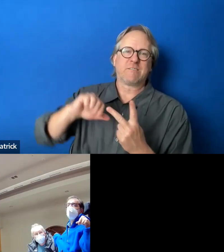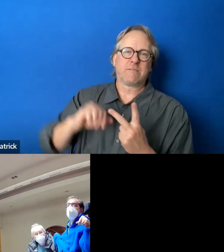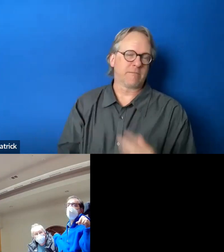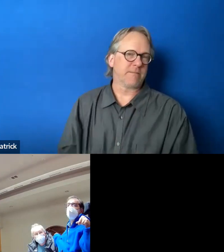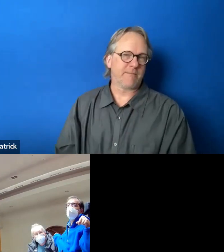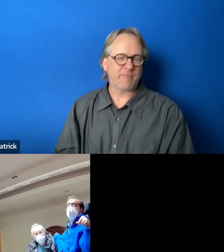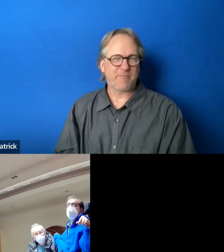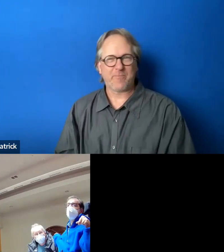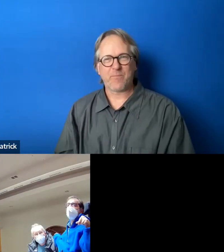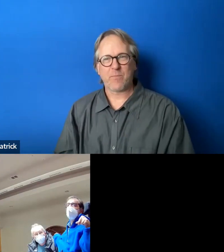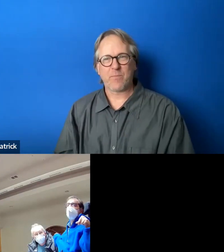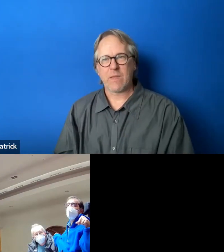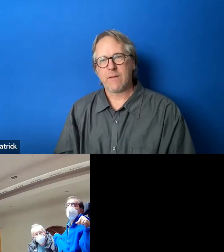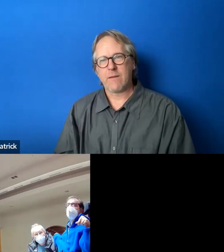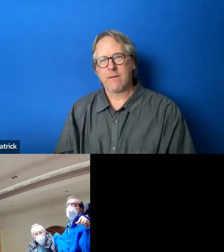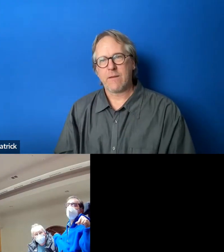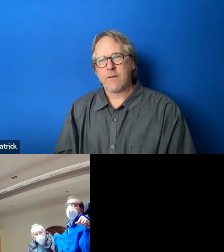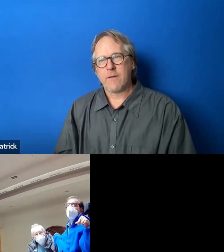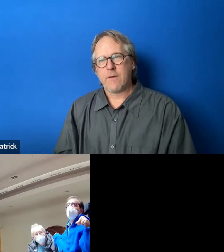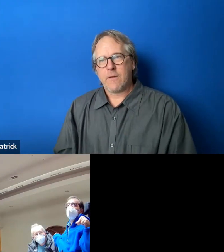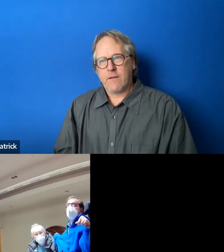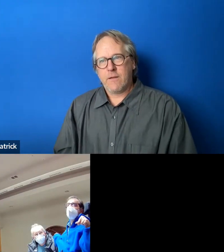But, you know,